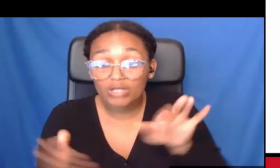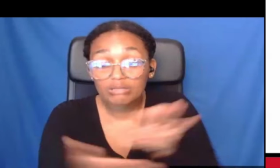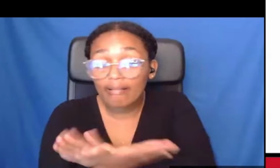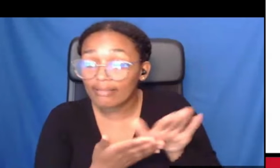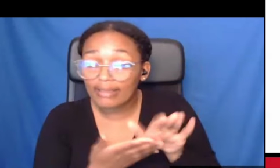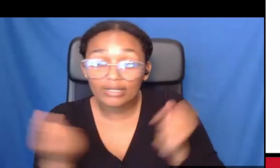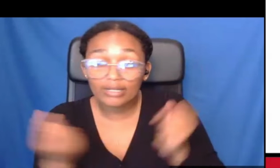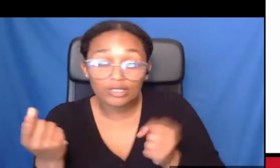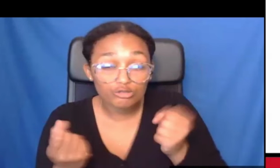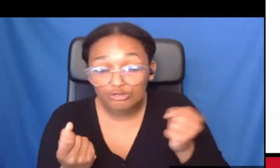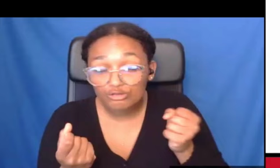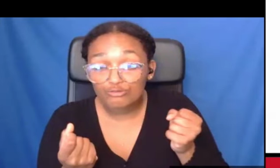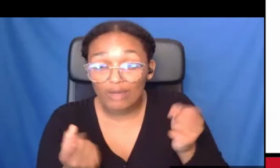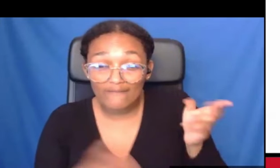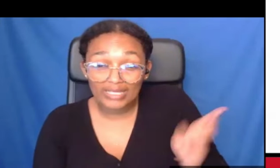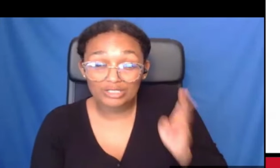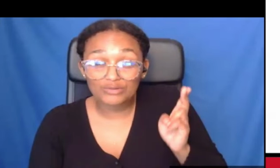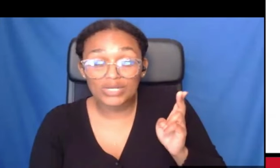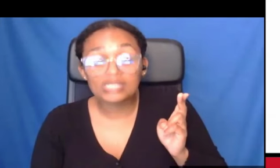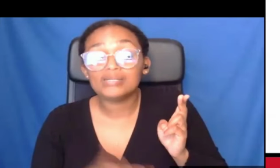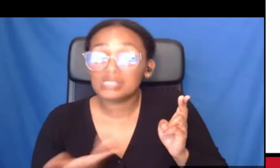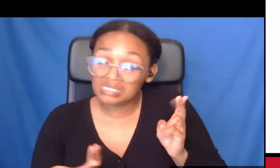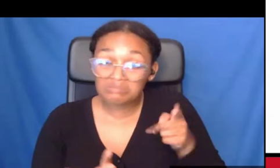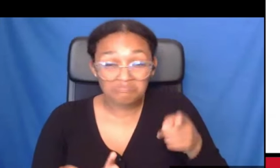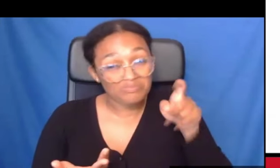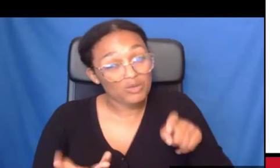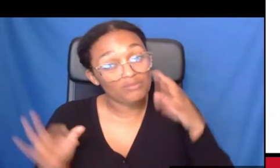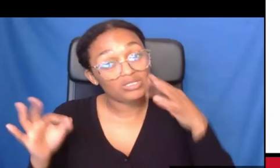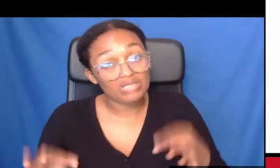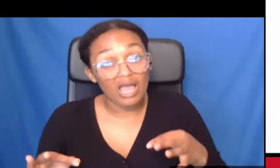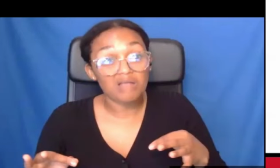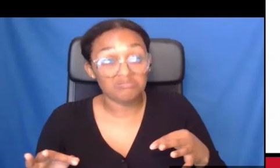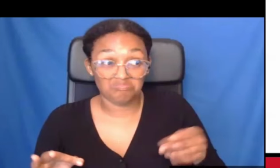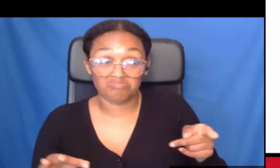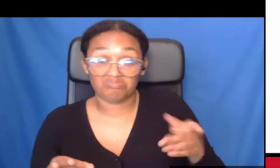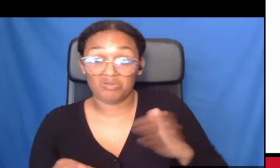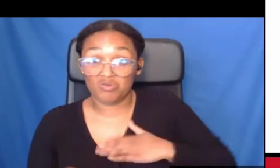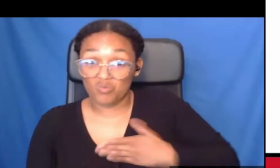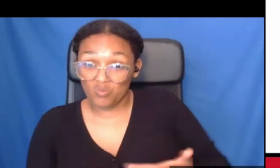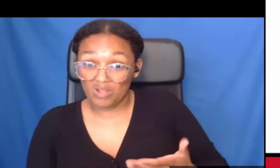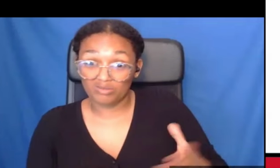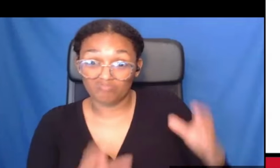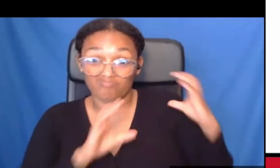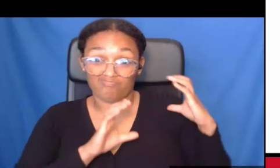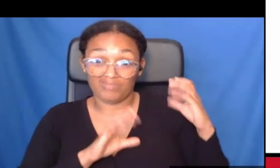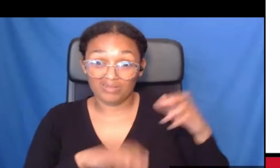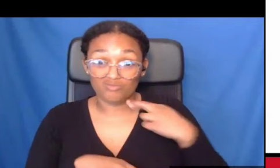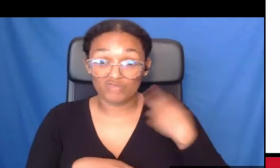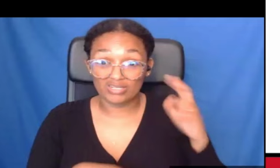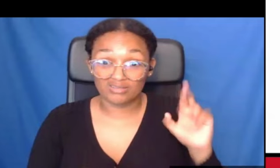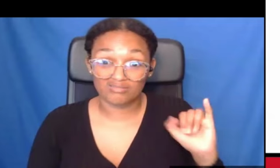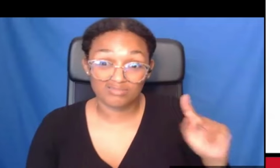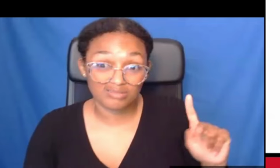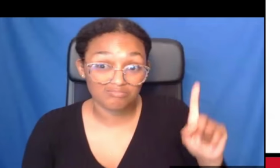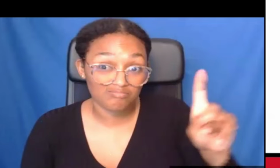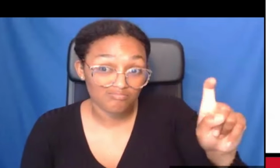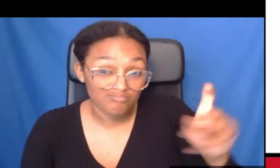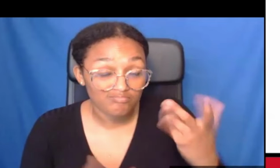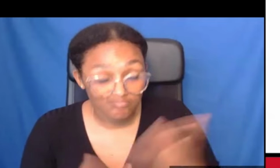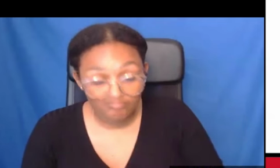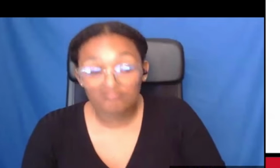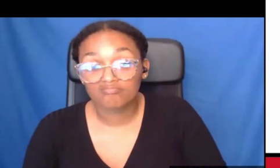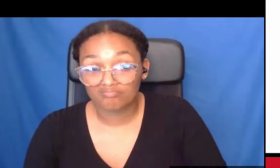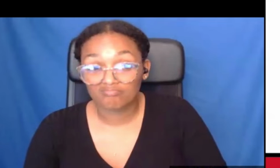how much risk you want to take on, but the insurance company is also going to have a say in that as well. Failure to do